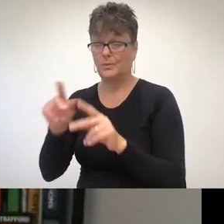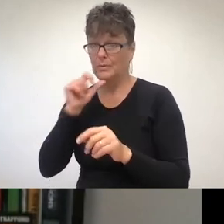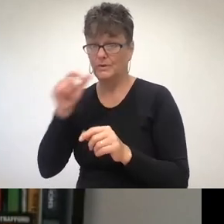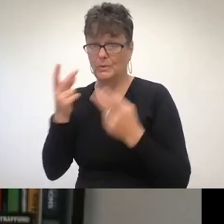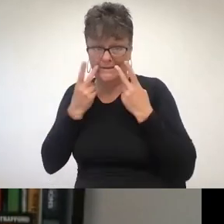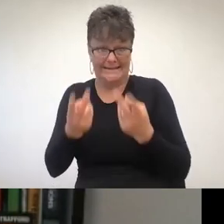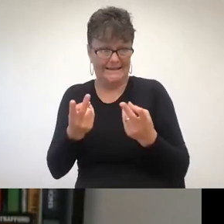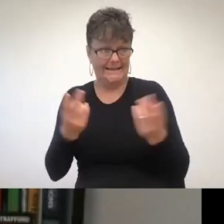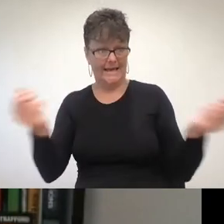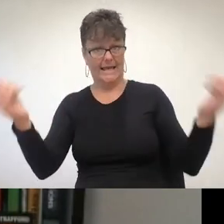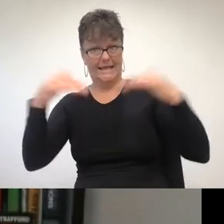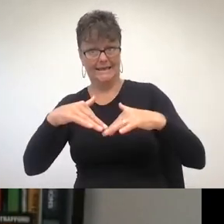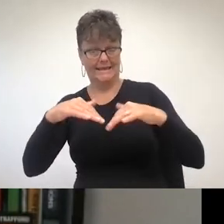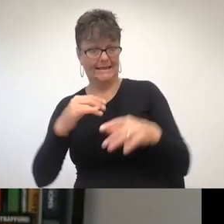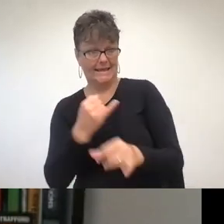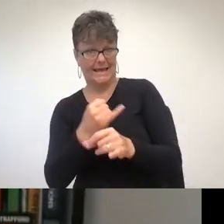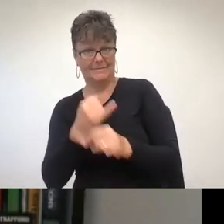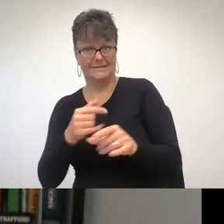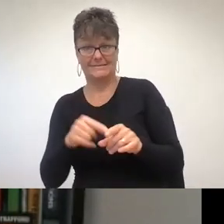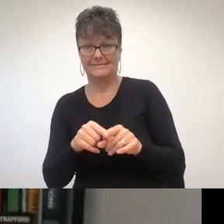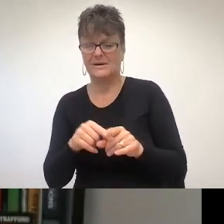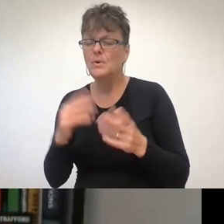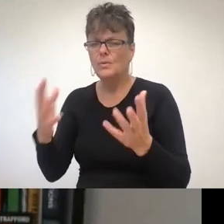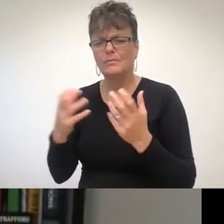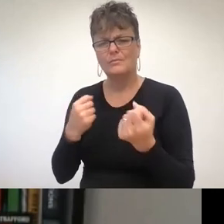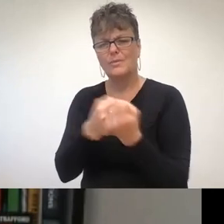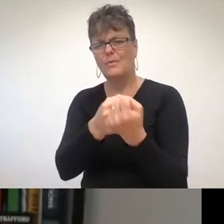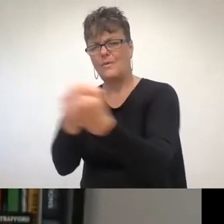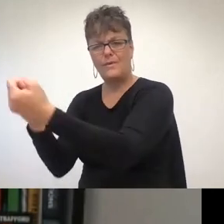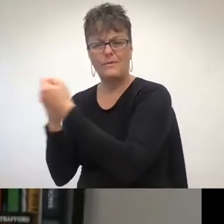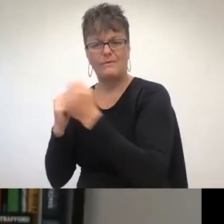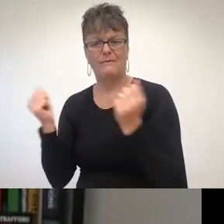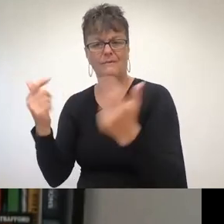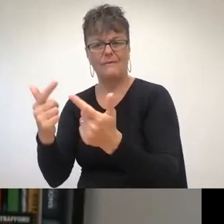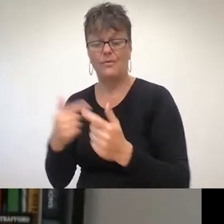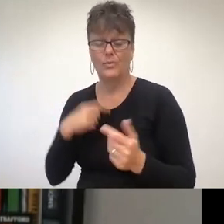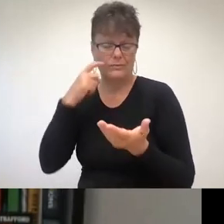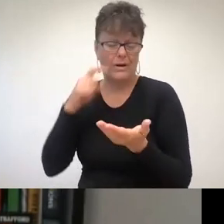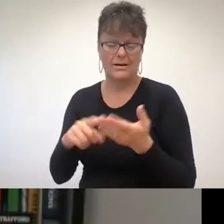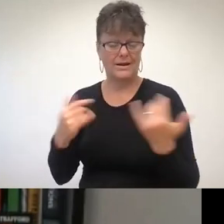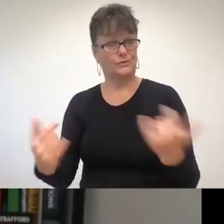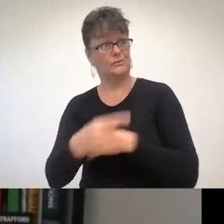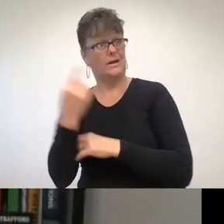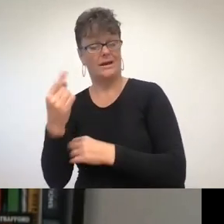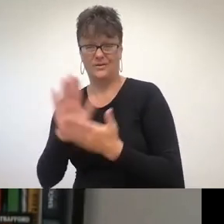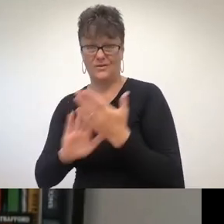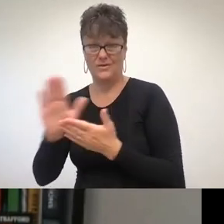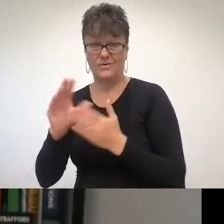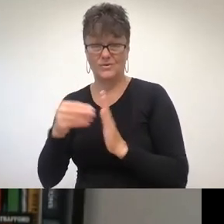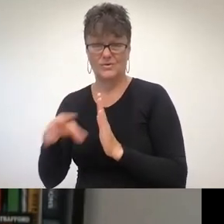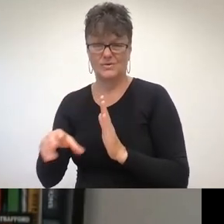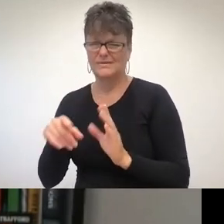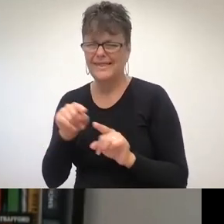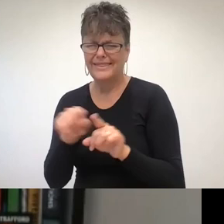we want to support these all of our students, and because we recognize that today's college students are different than the